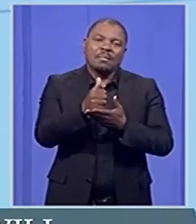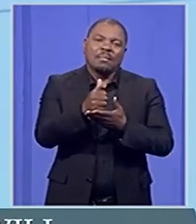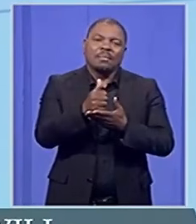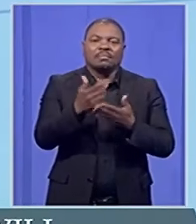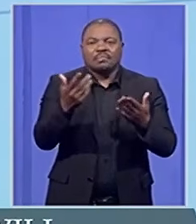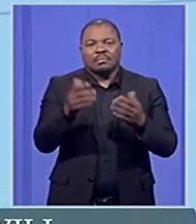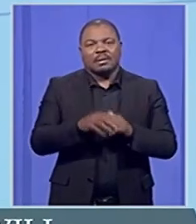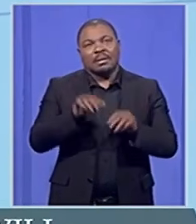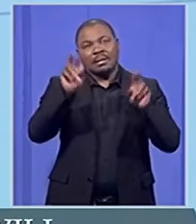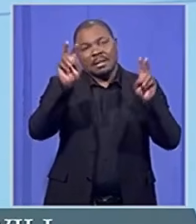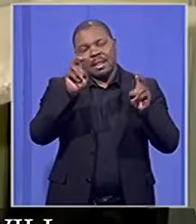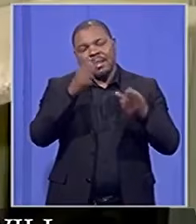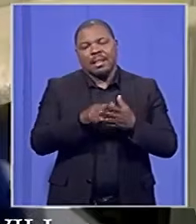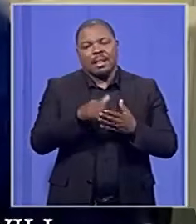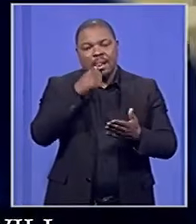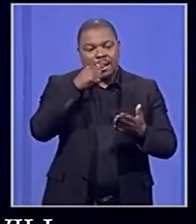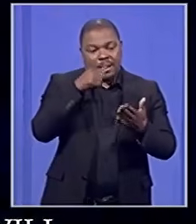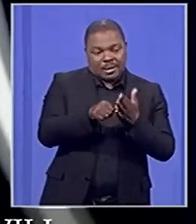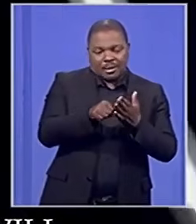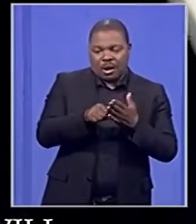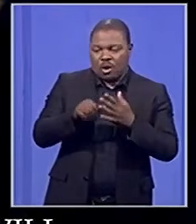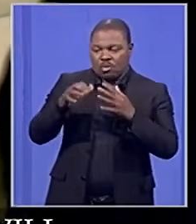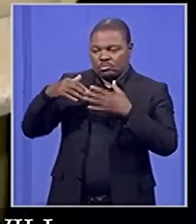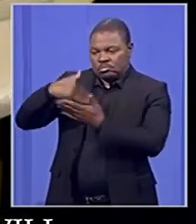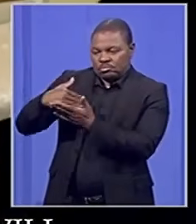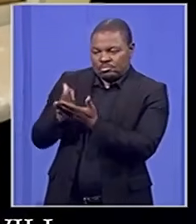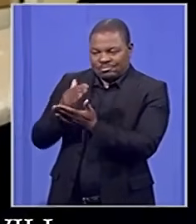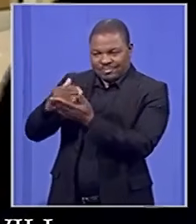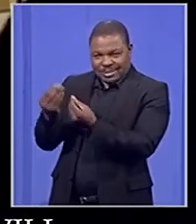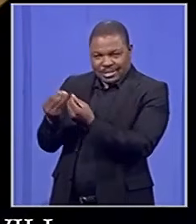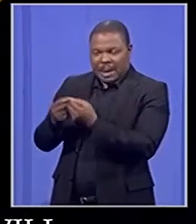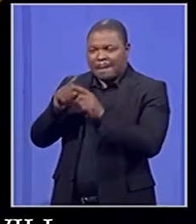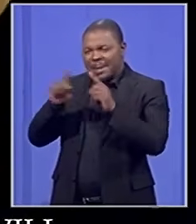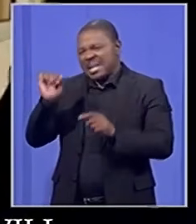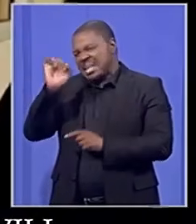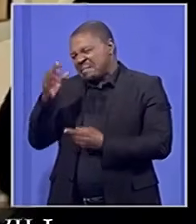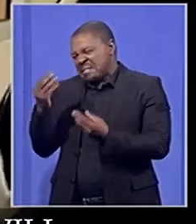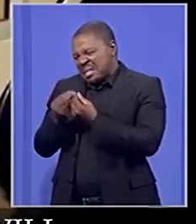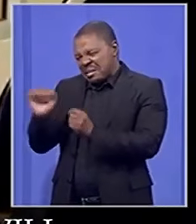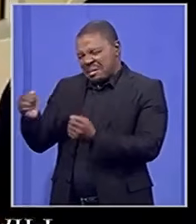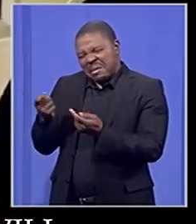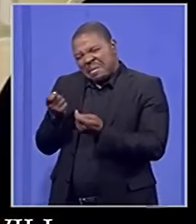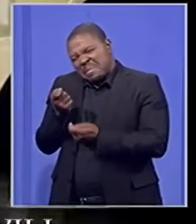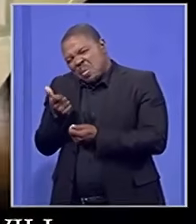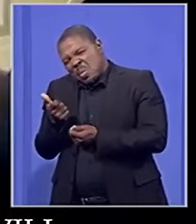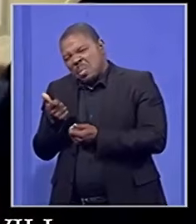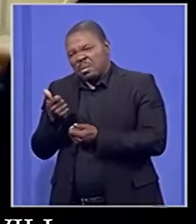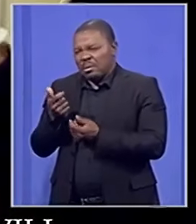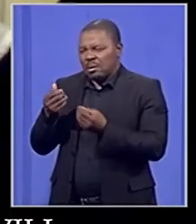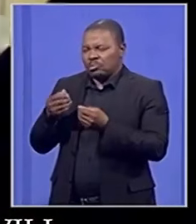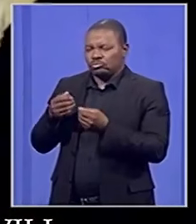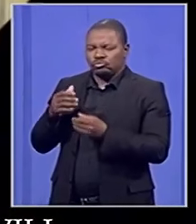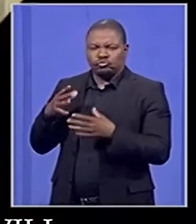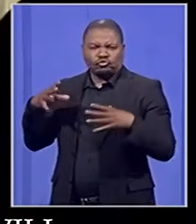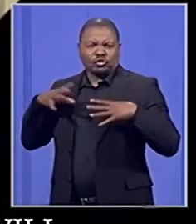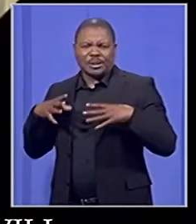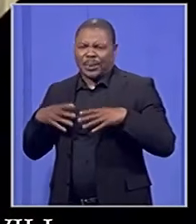bitswang ka hore ke letter of executorship. Fela mara e bang e se phahlo tse kgolo kapo phahlo tse ngata tse leng hore mofu disile o